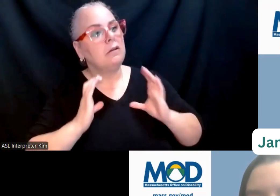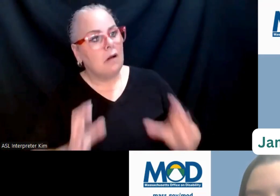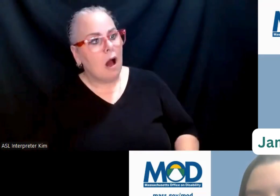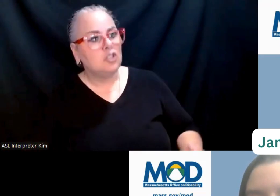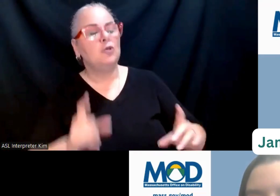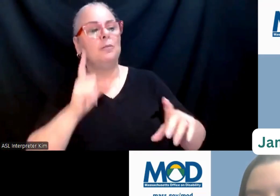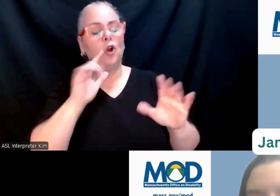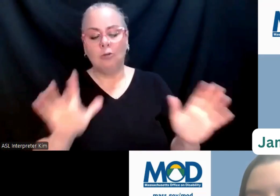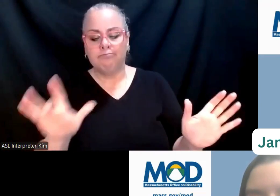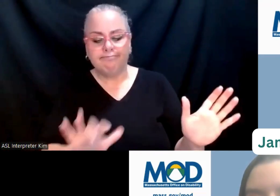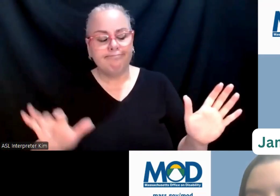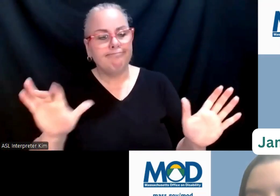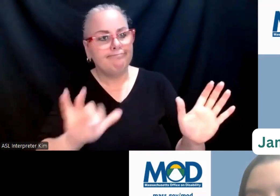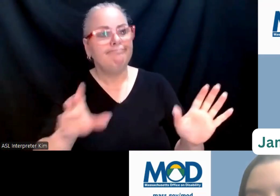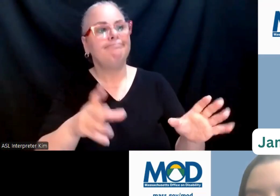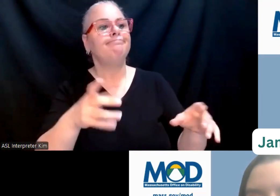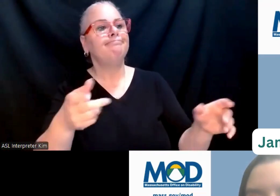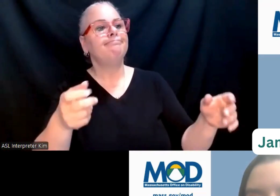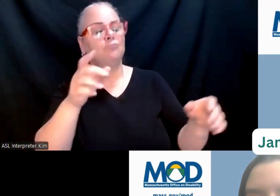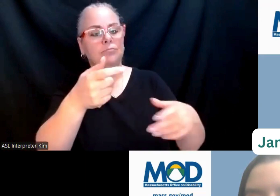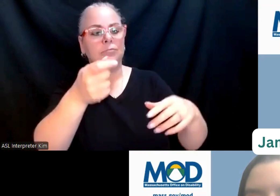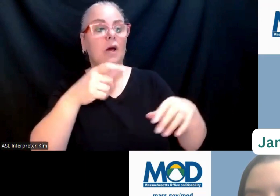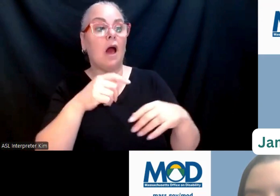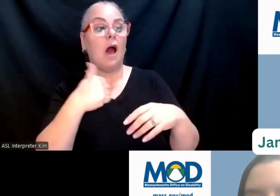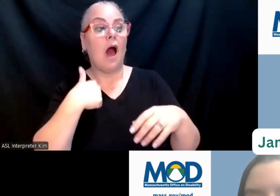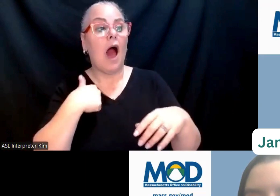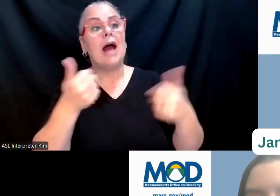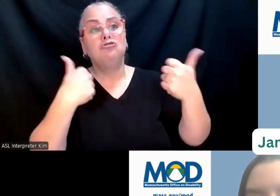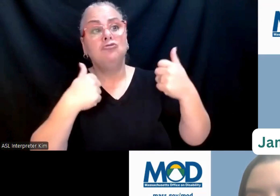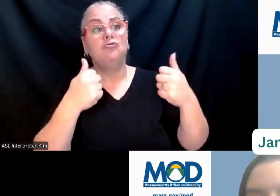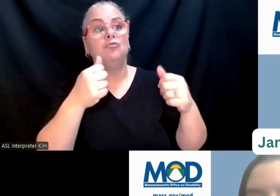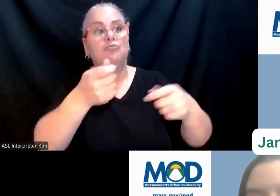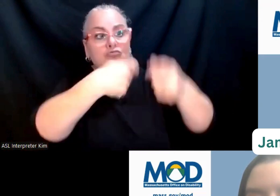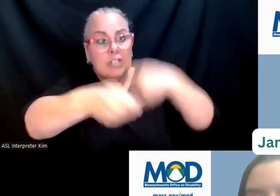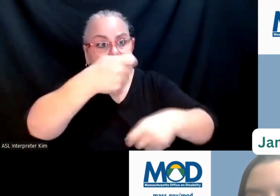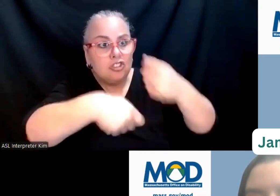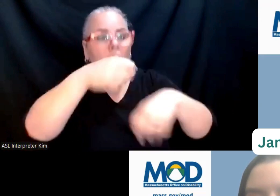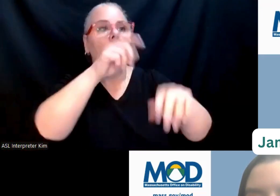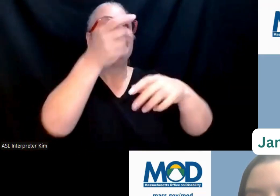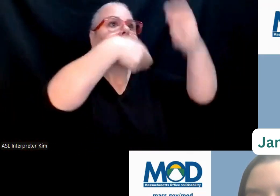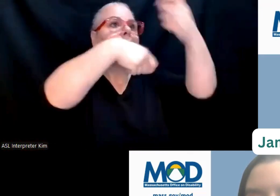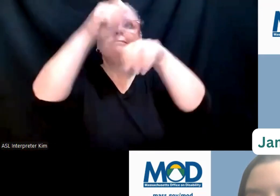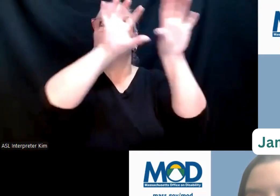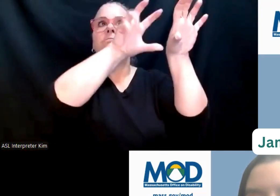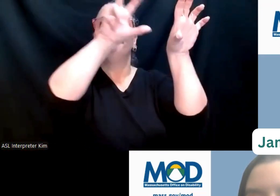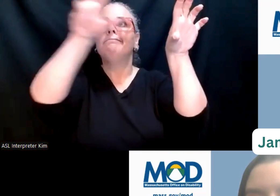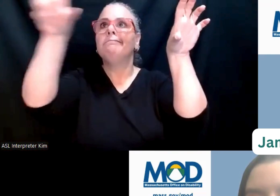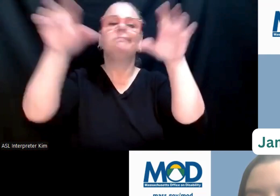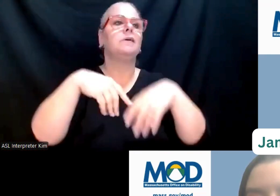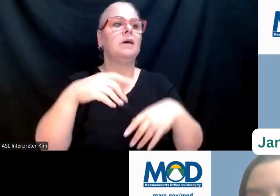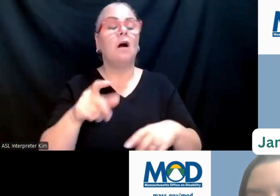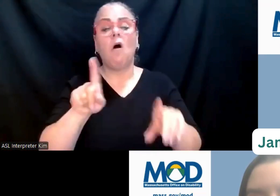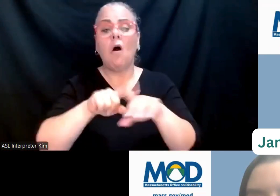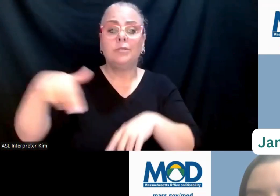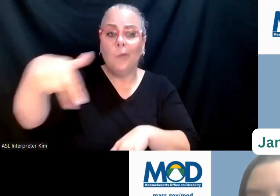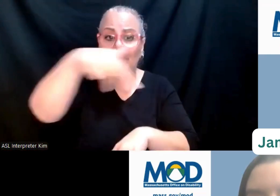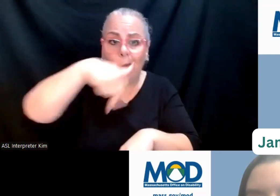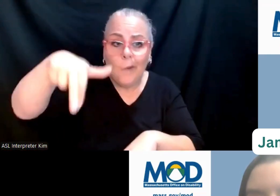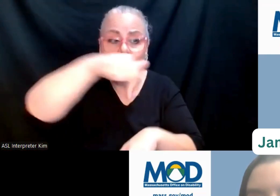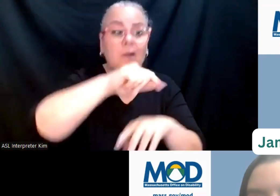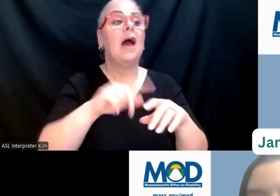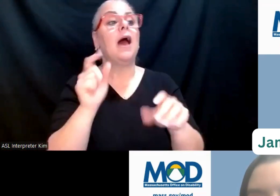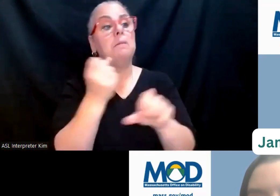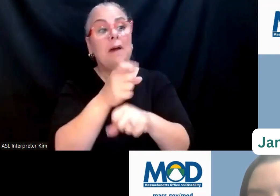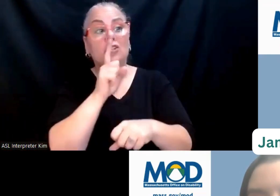checkout. I neatly refold tried-on clothes. I restock the sales floor, and I also ensure that the dressing rooms